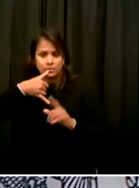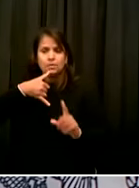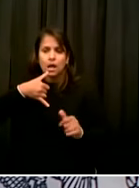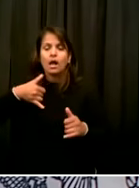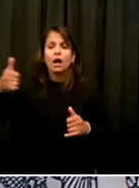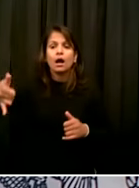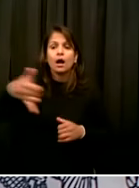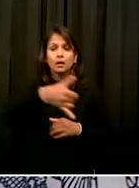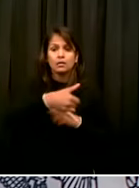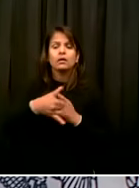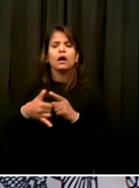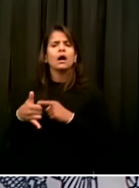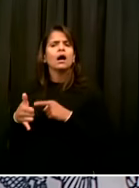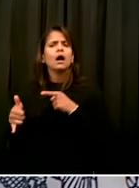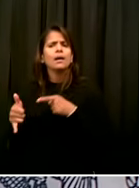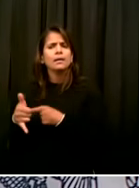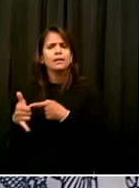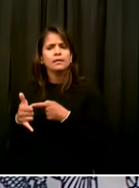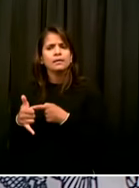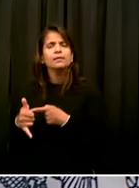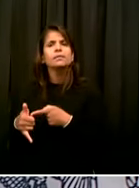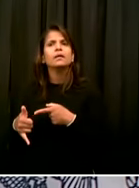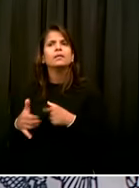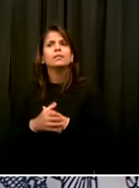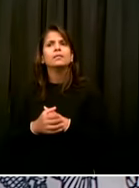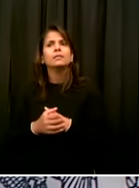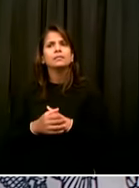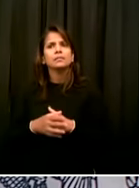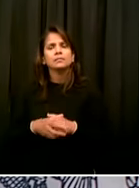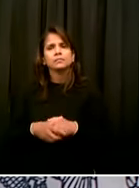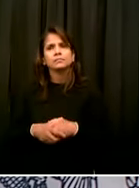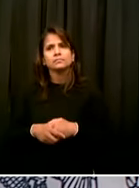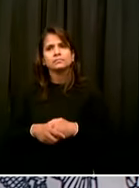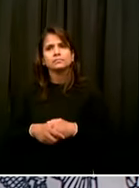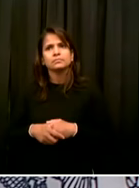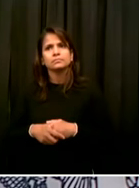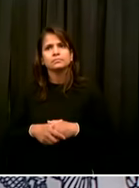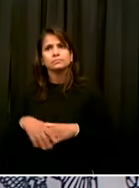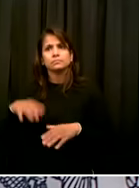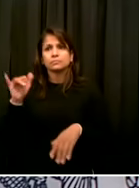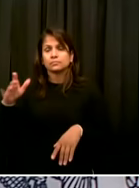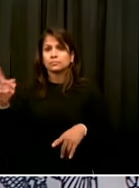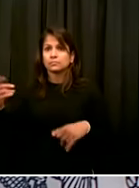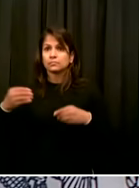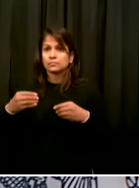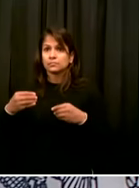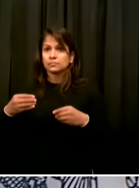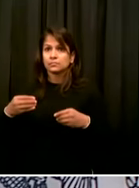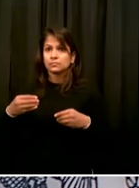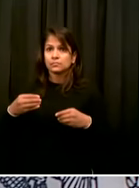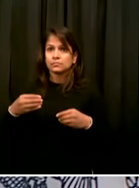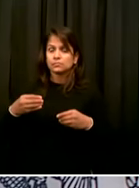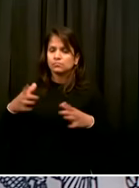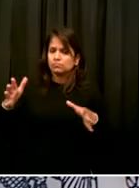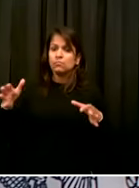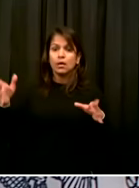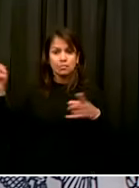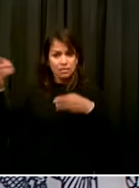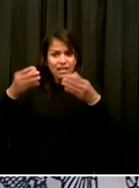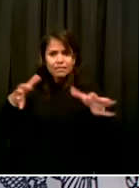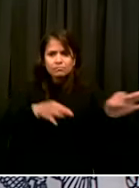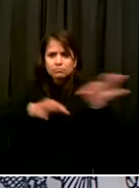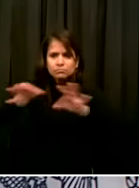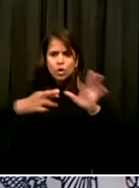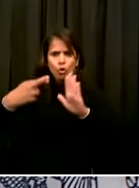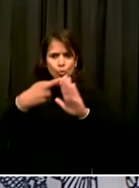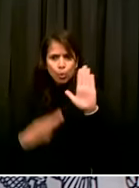without specific instruction in this new time and space. And that seems to be, for other residents, quite a source